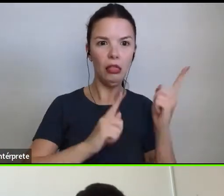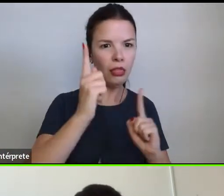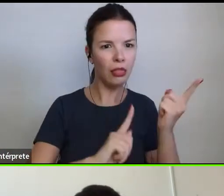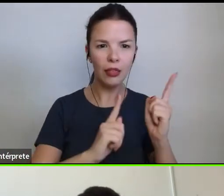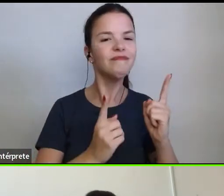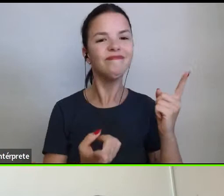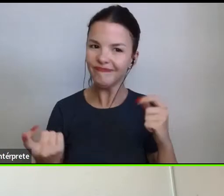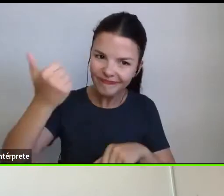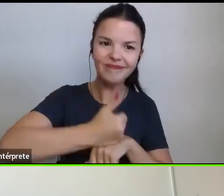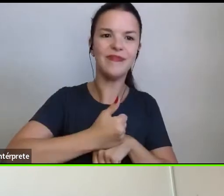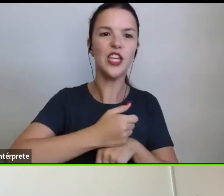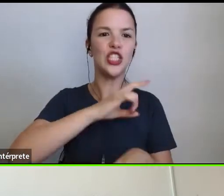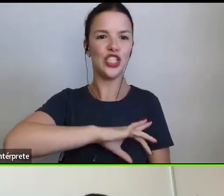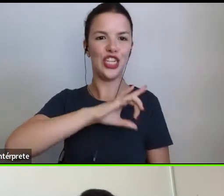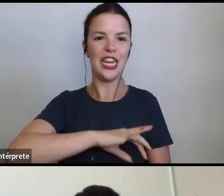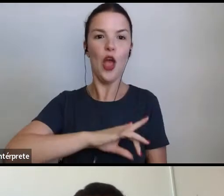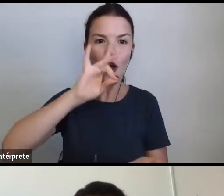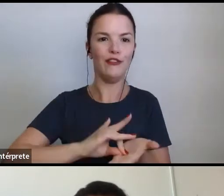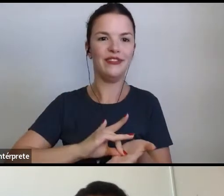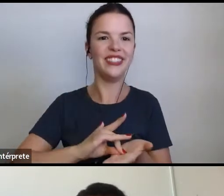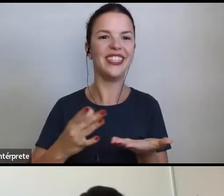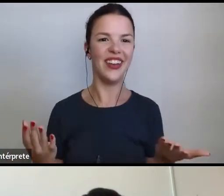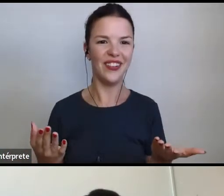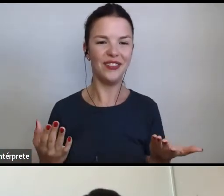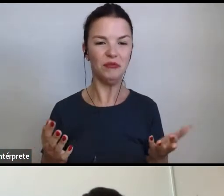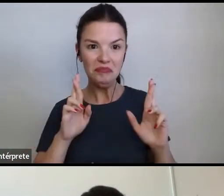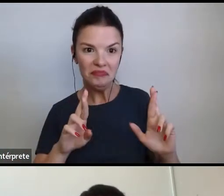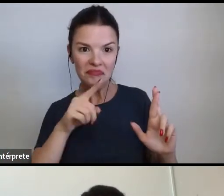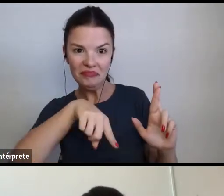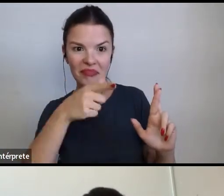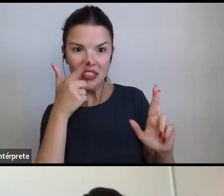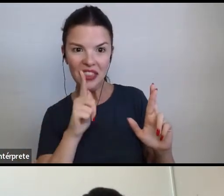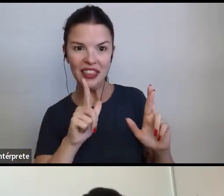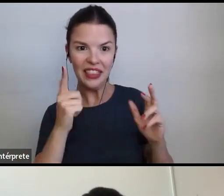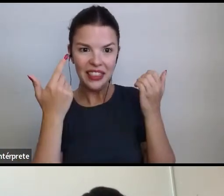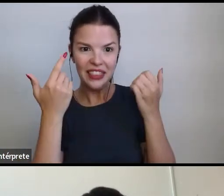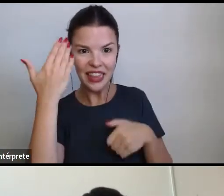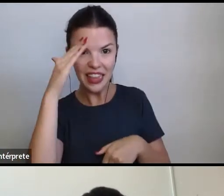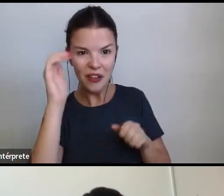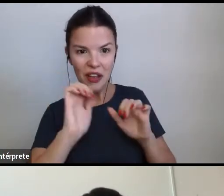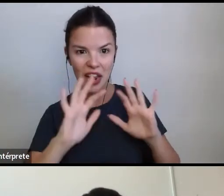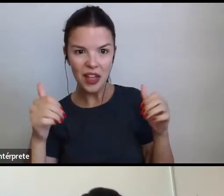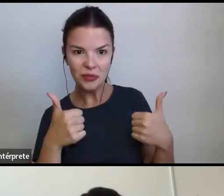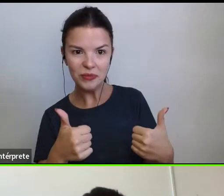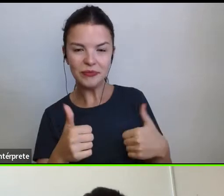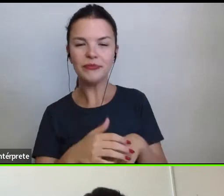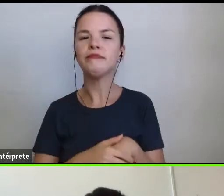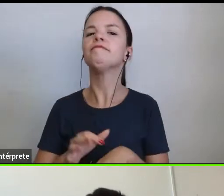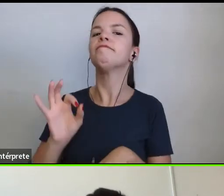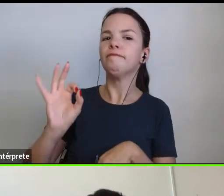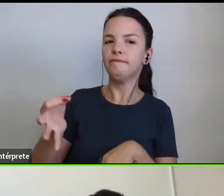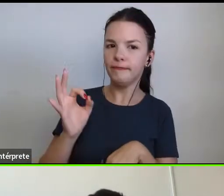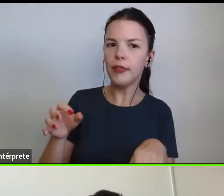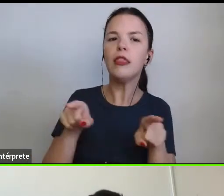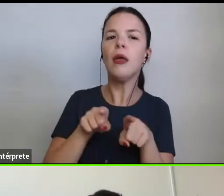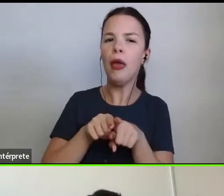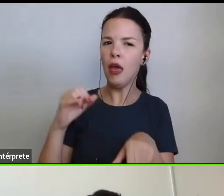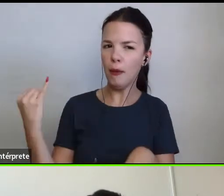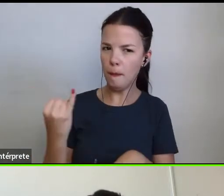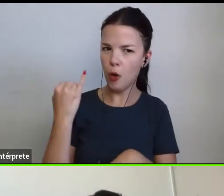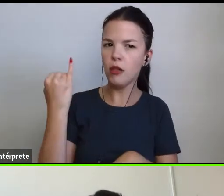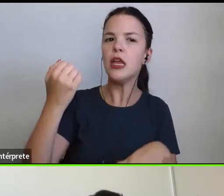question. Yeah, maybe it's worth highlighting one aspect of your